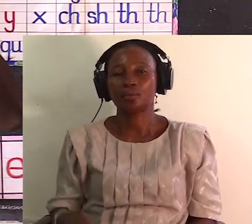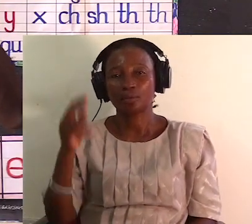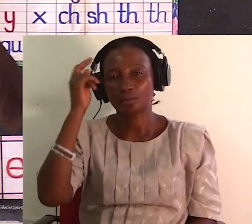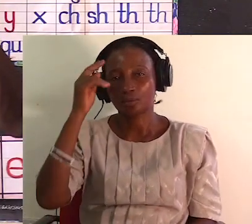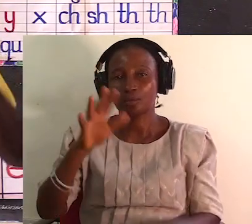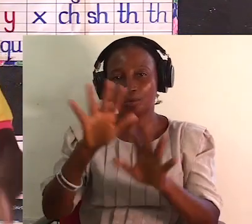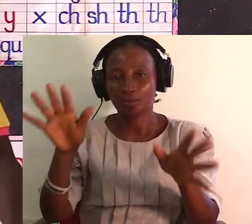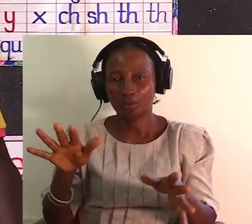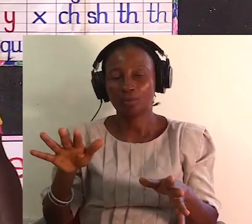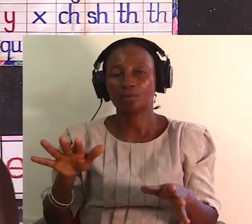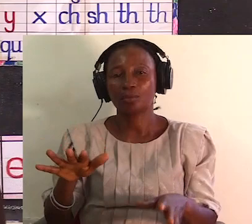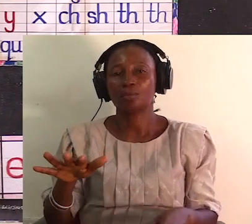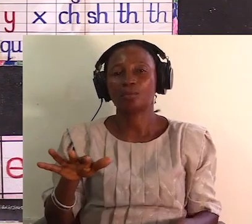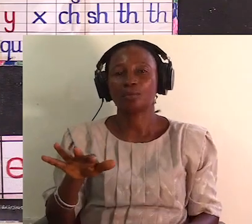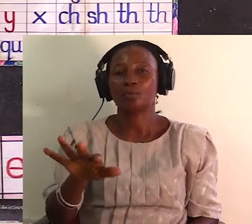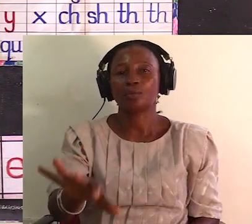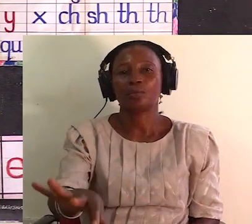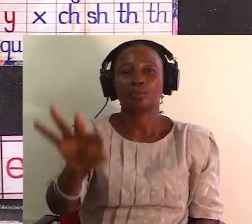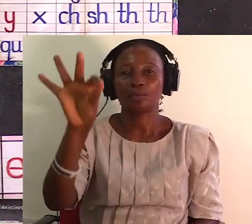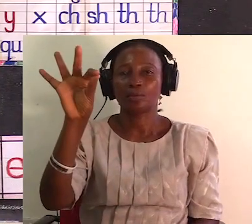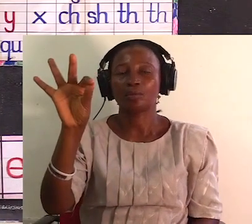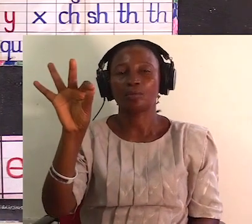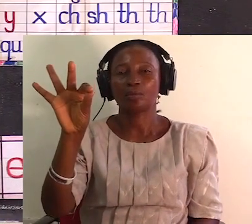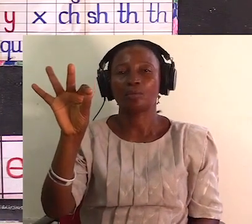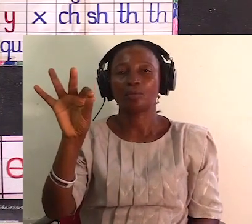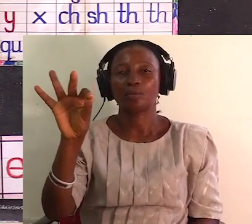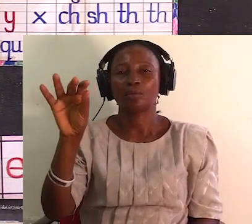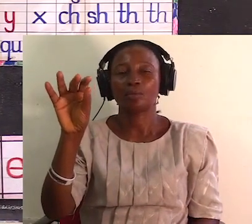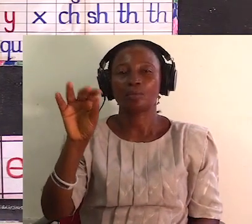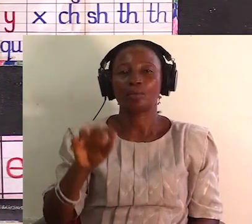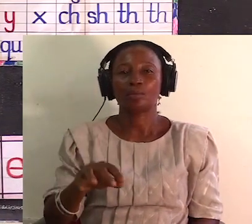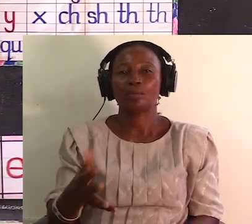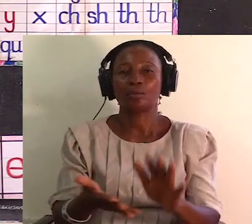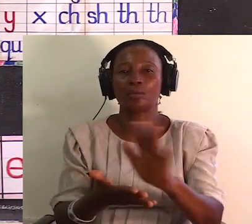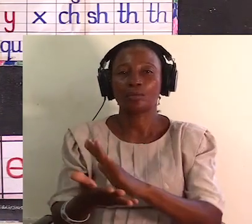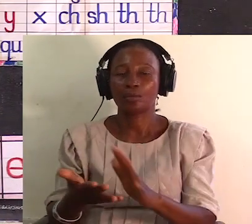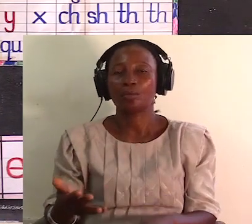Now, those who take card A,